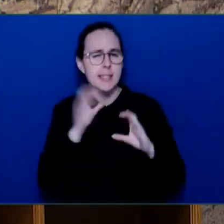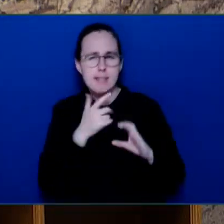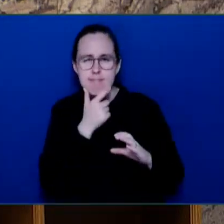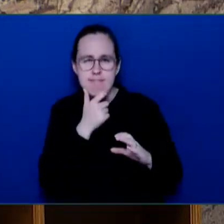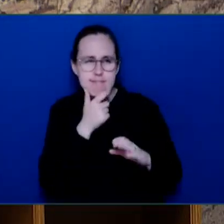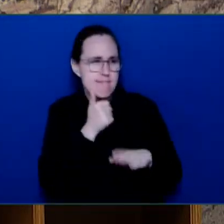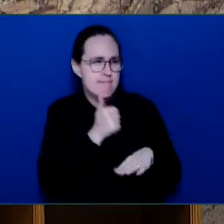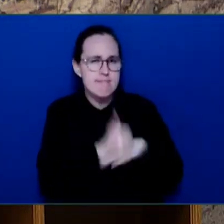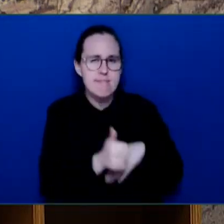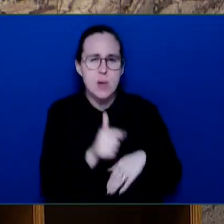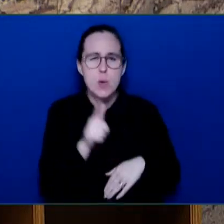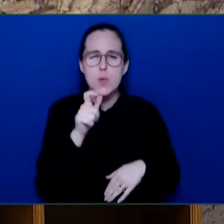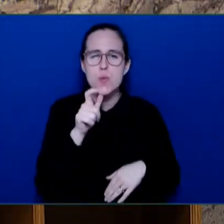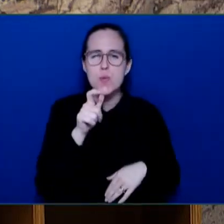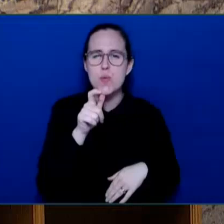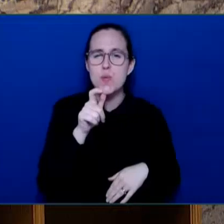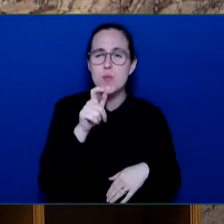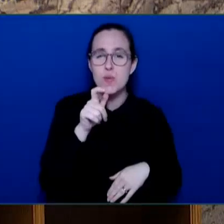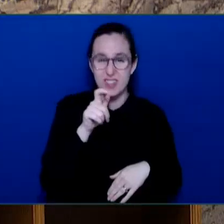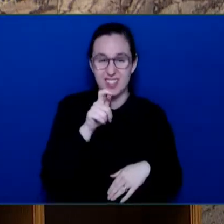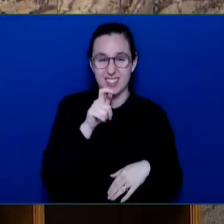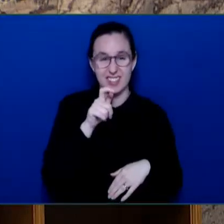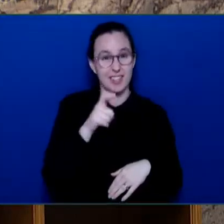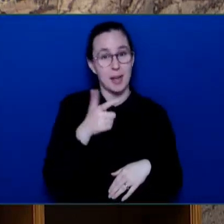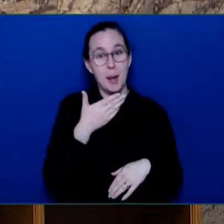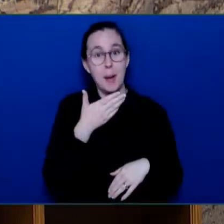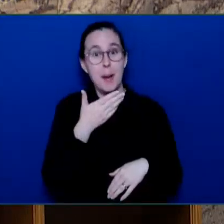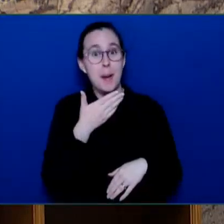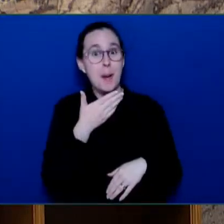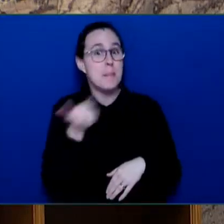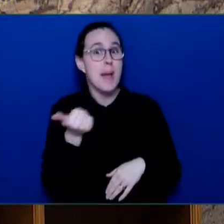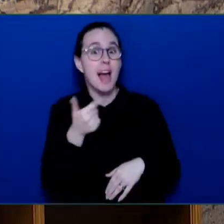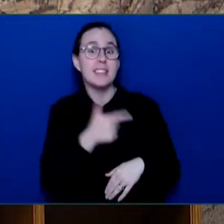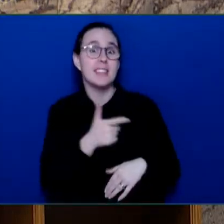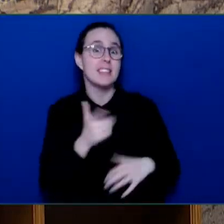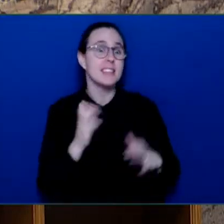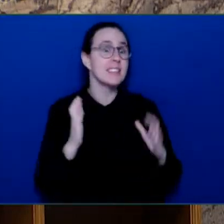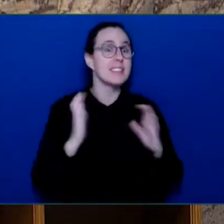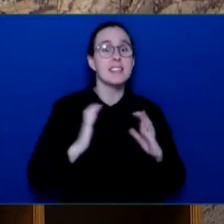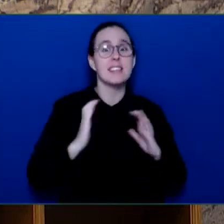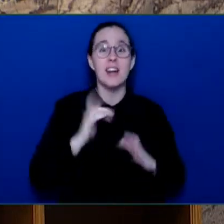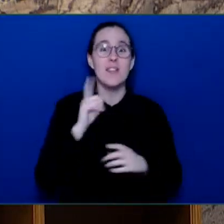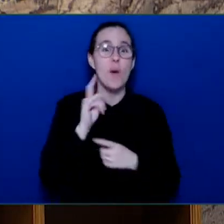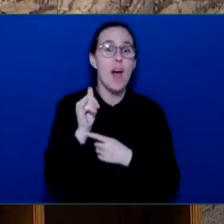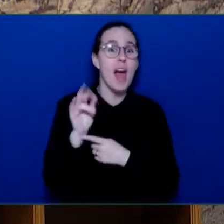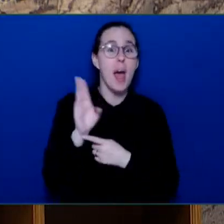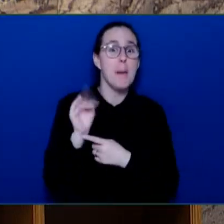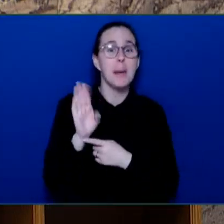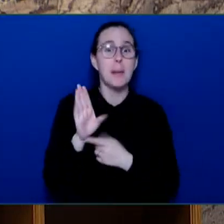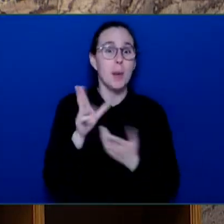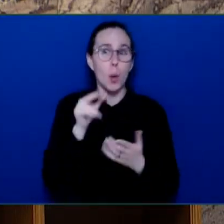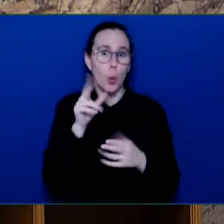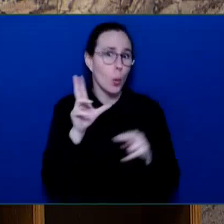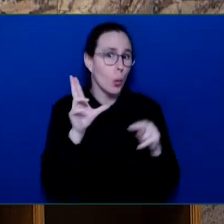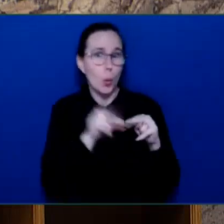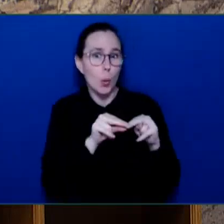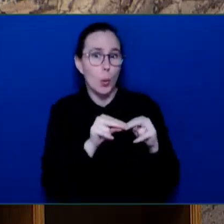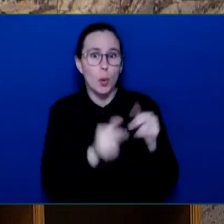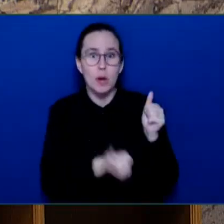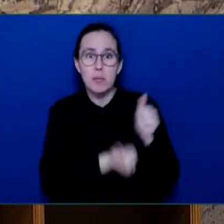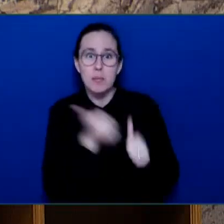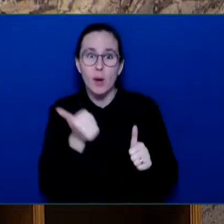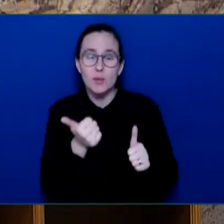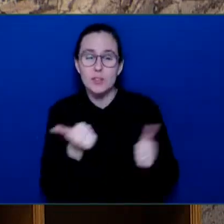province? Spoiler alert, the NDP government. They spent nearly $100,000